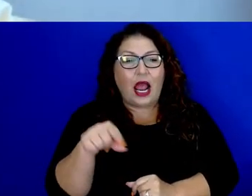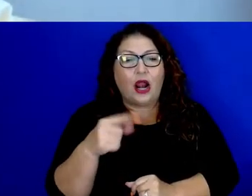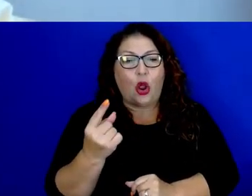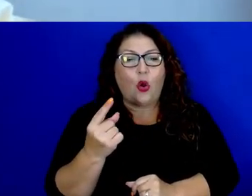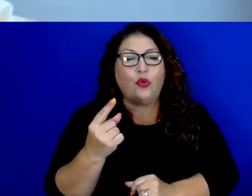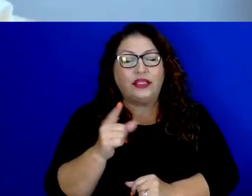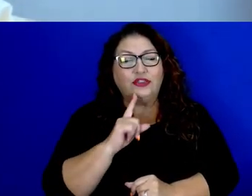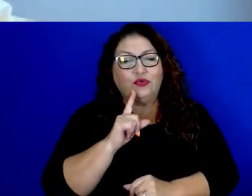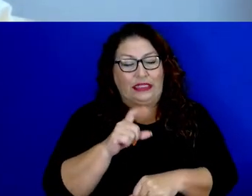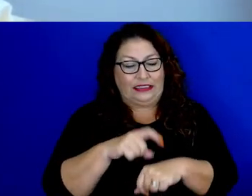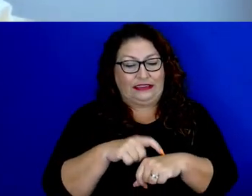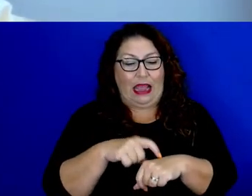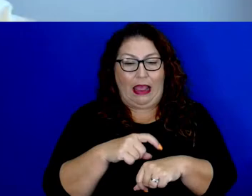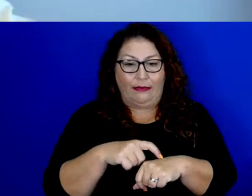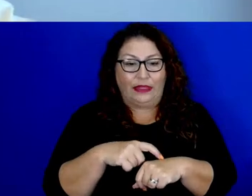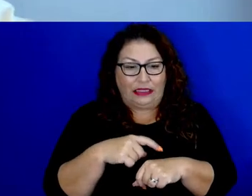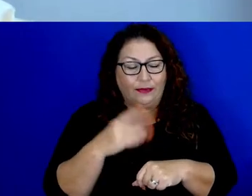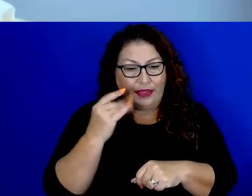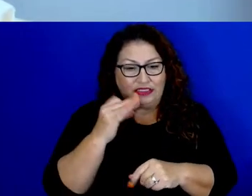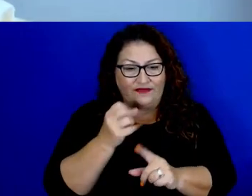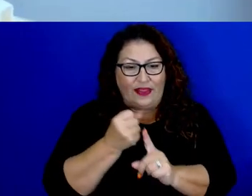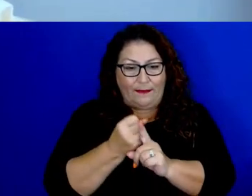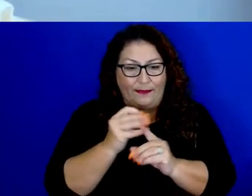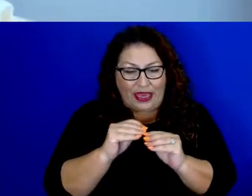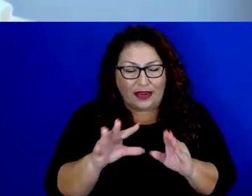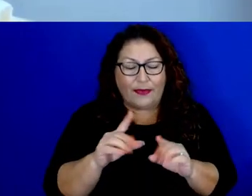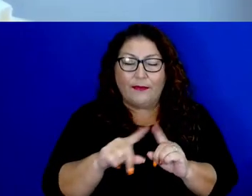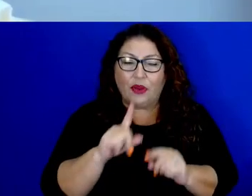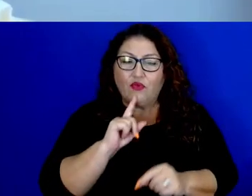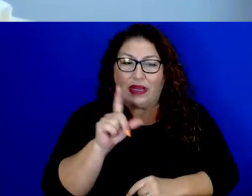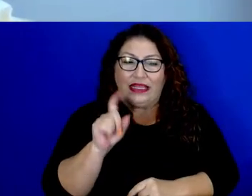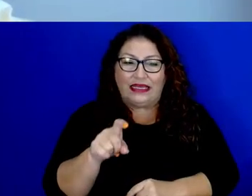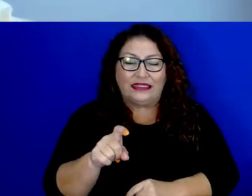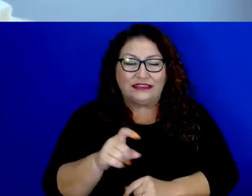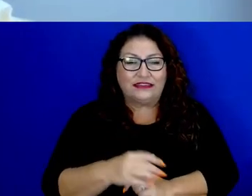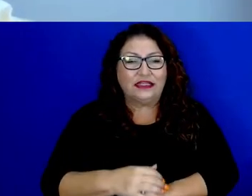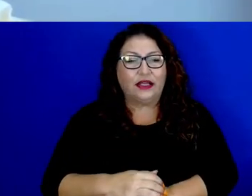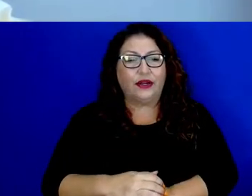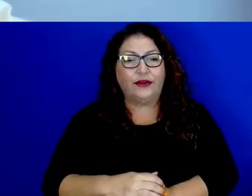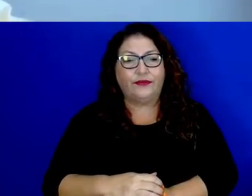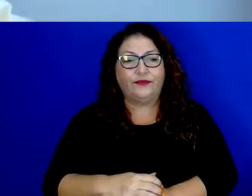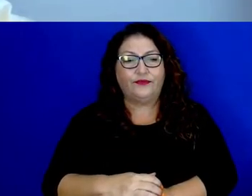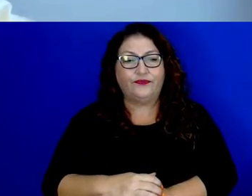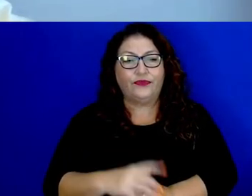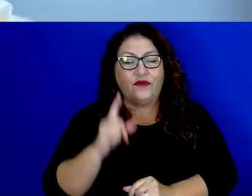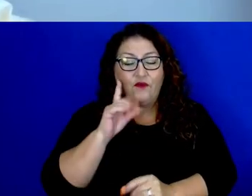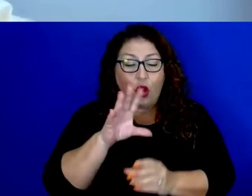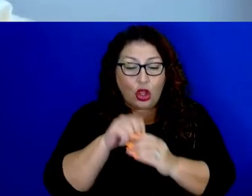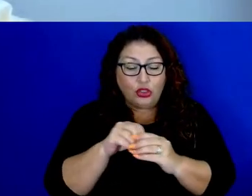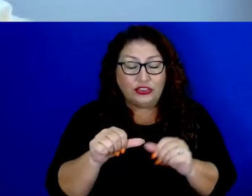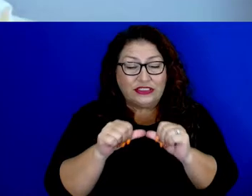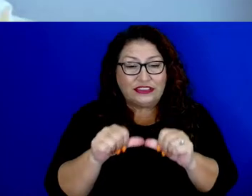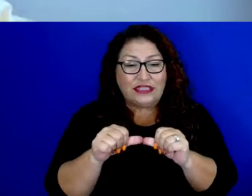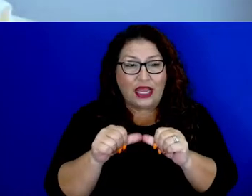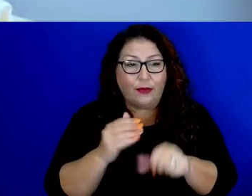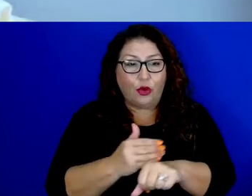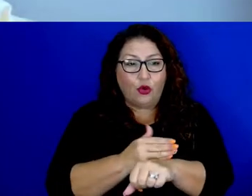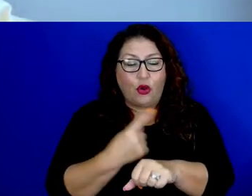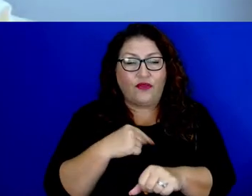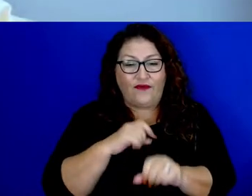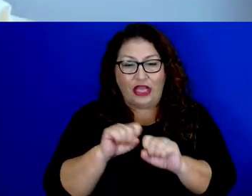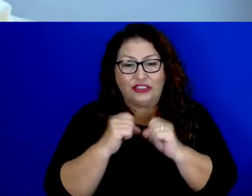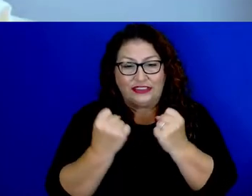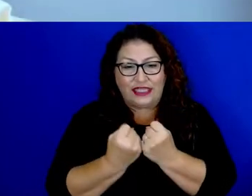the current pandemic, but very necessary one for an inclusive and sustainable growth of our societies. I am particularly honored